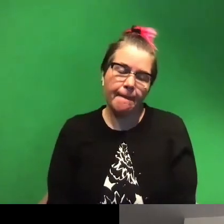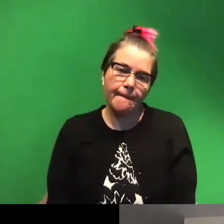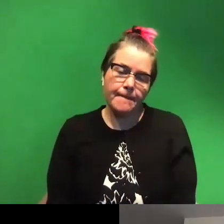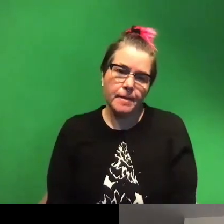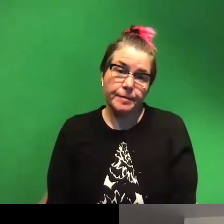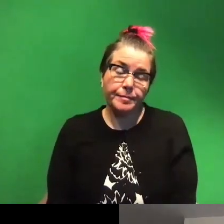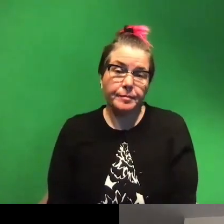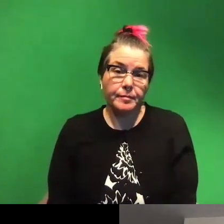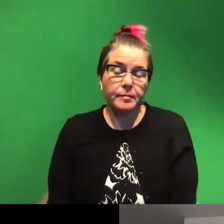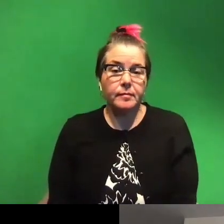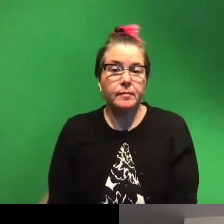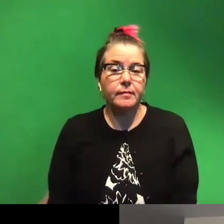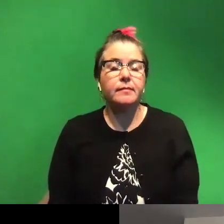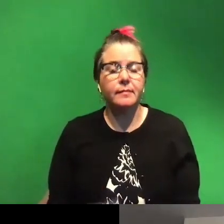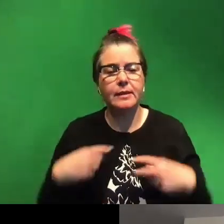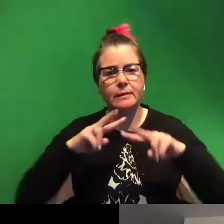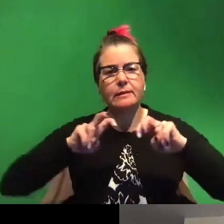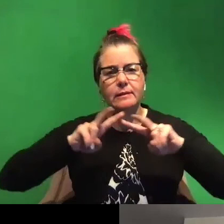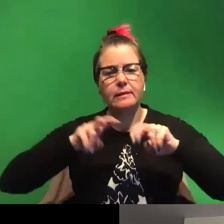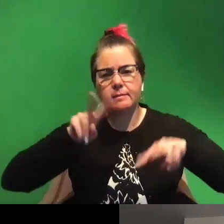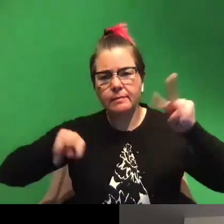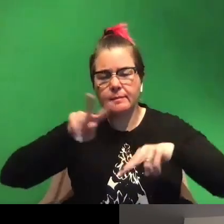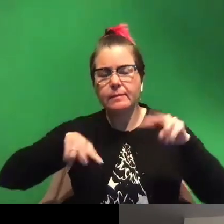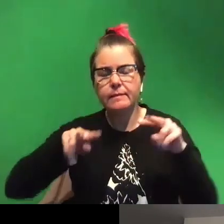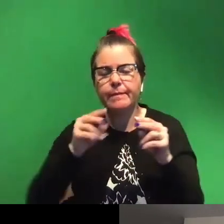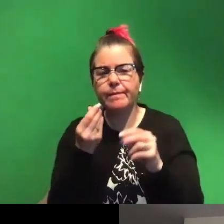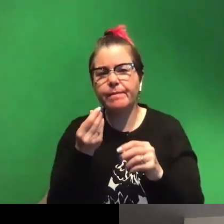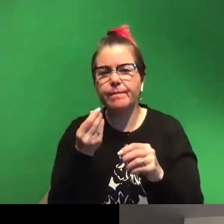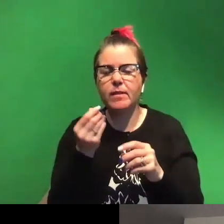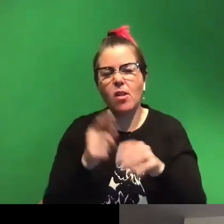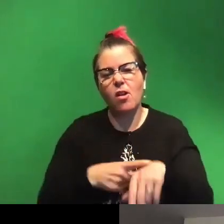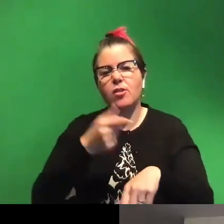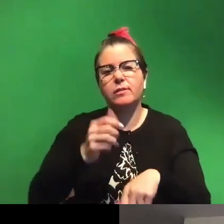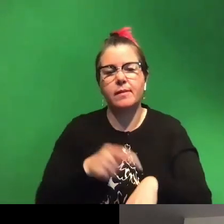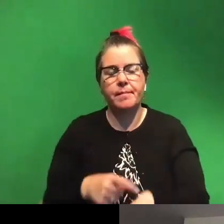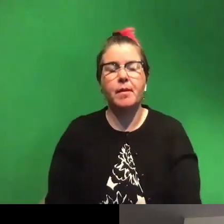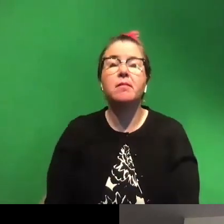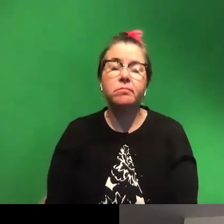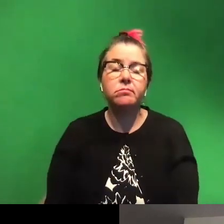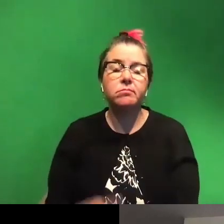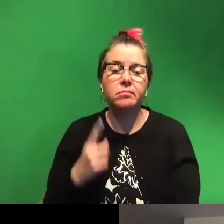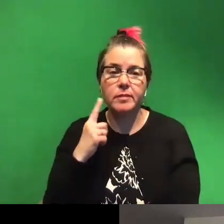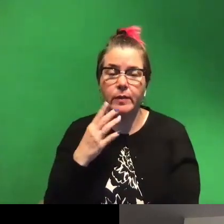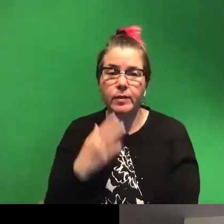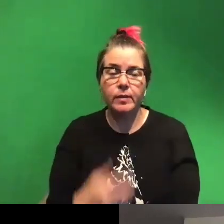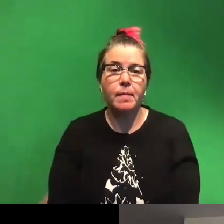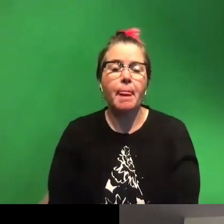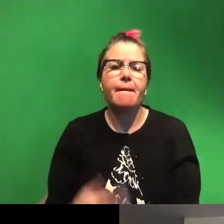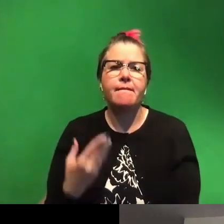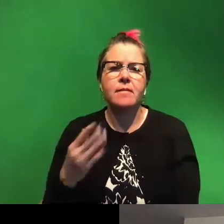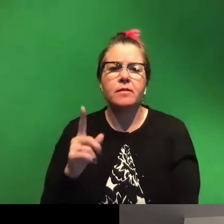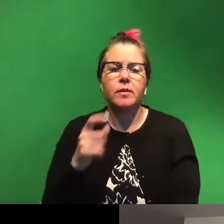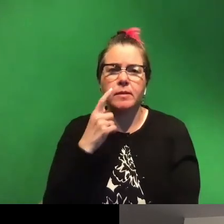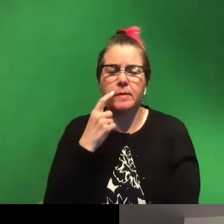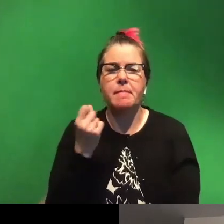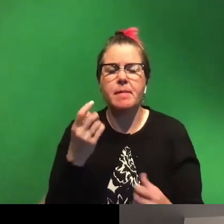but it's we need to observe it for a longer time. Sounds good. The next question, we've had a lot of